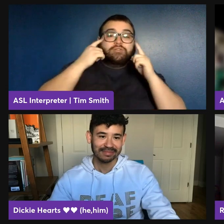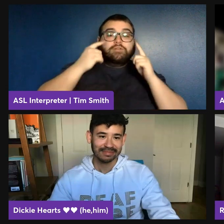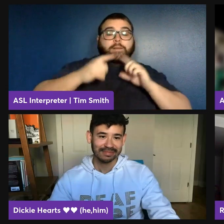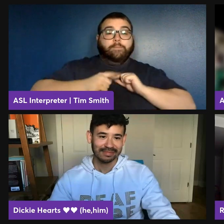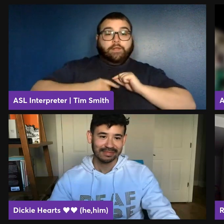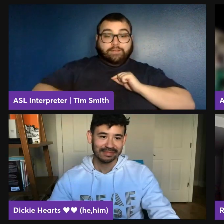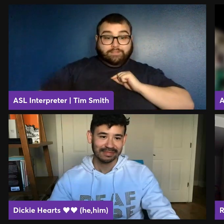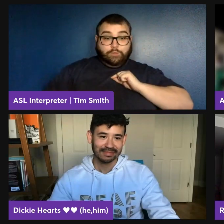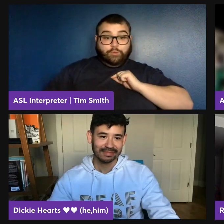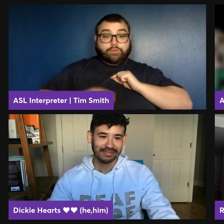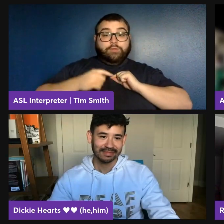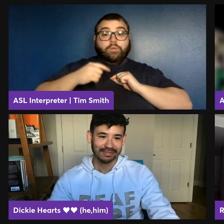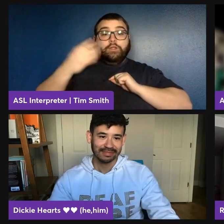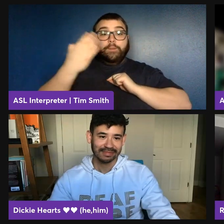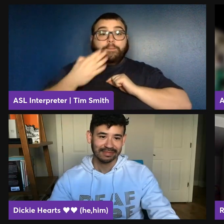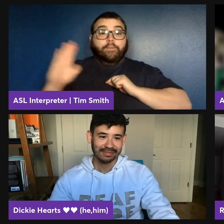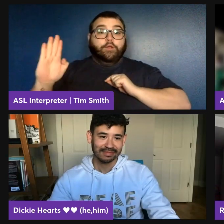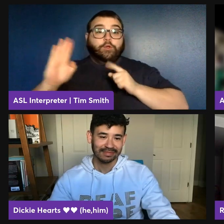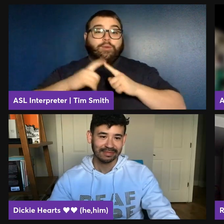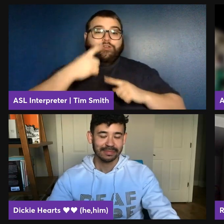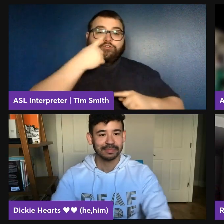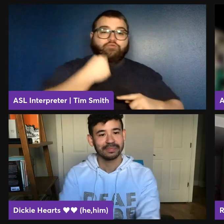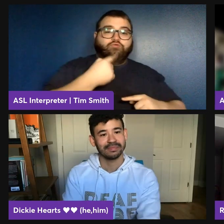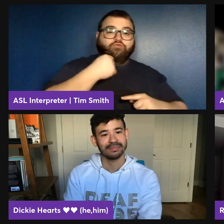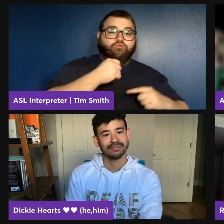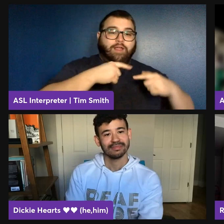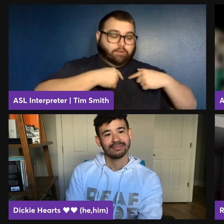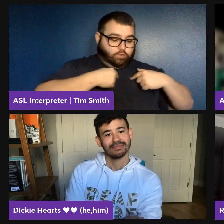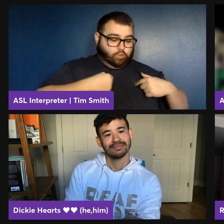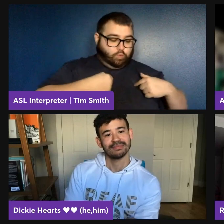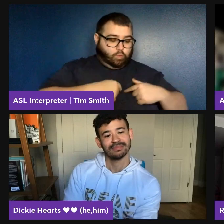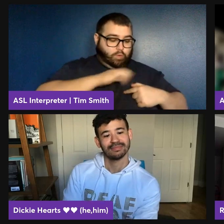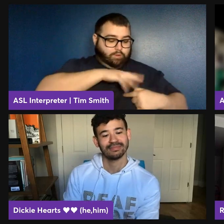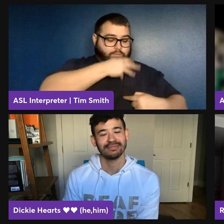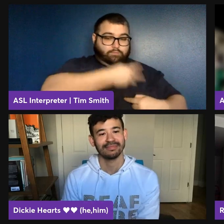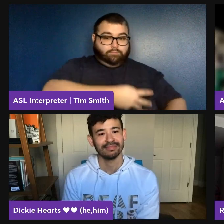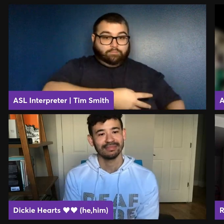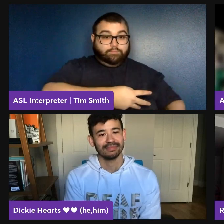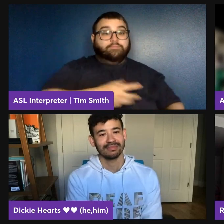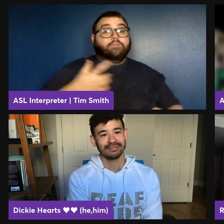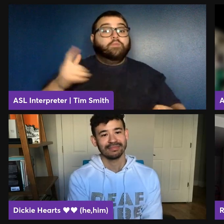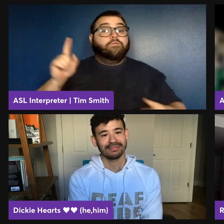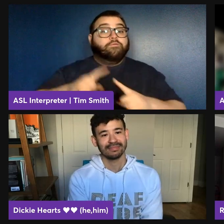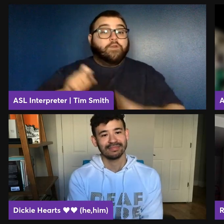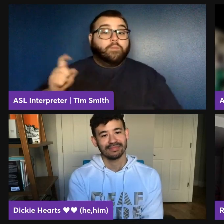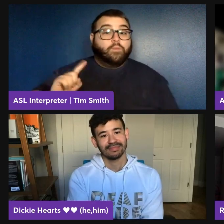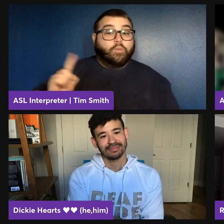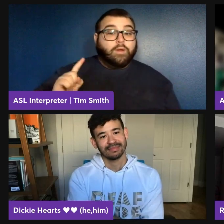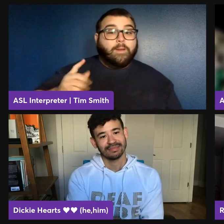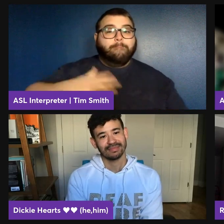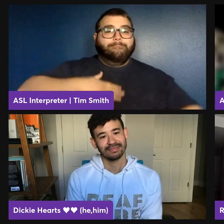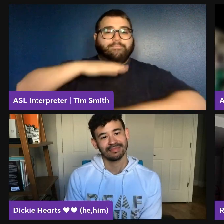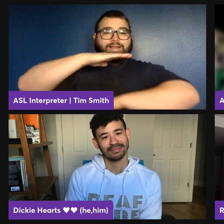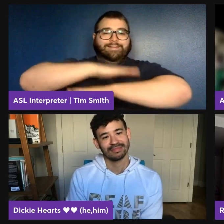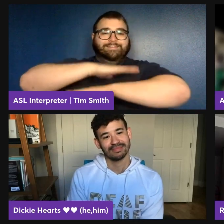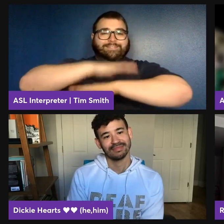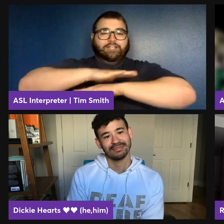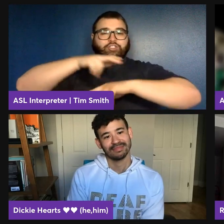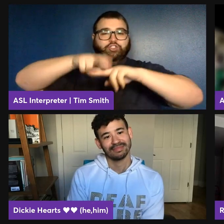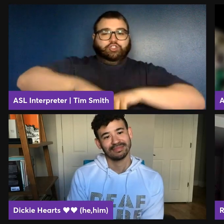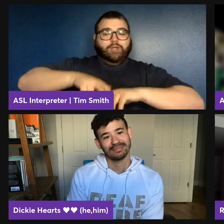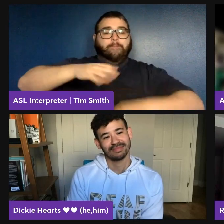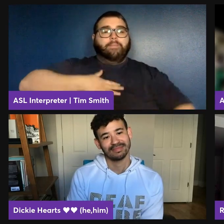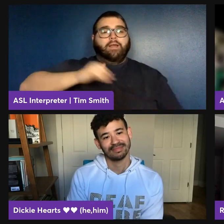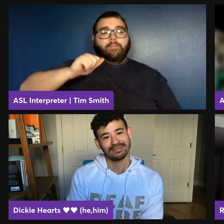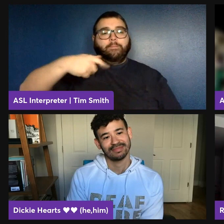blue and maroon squares. And I'm coming at you from my desk chair in my